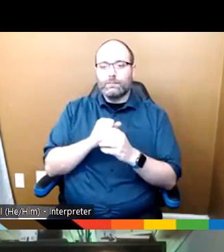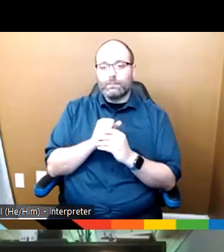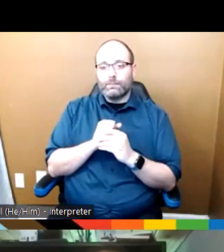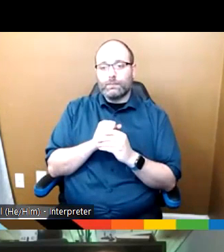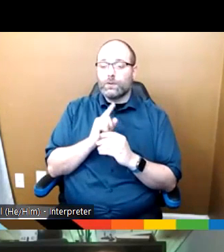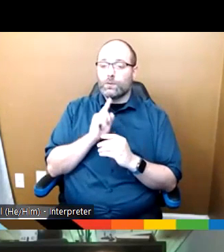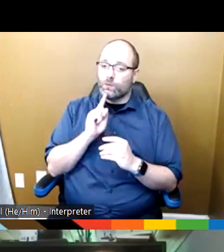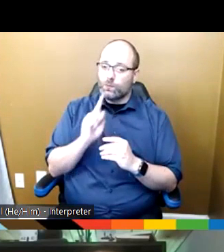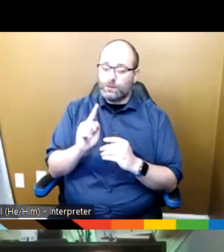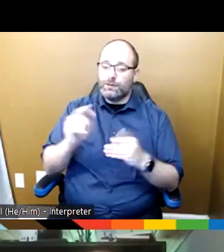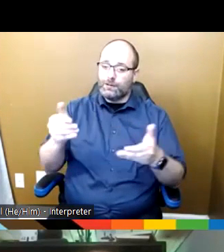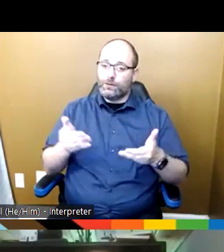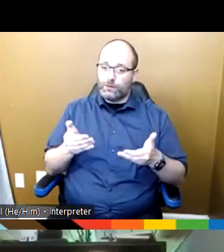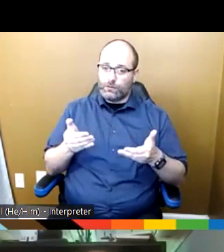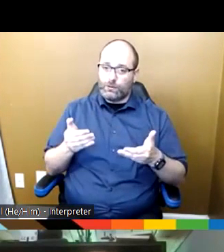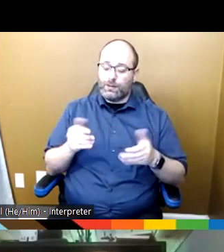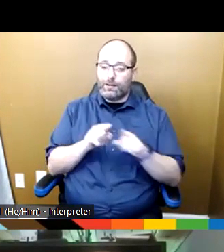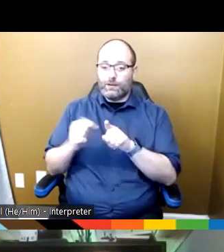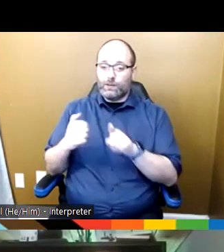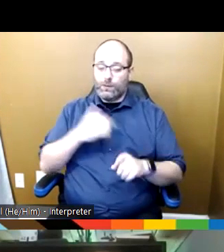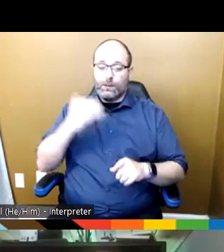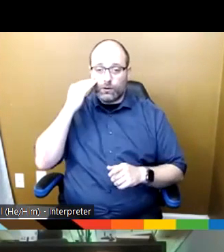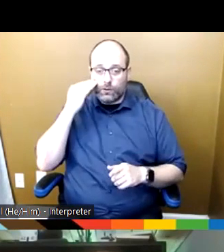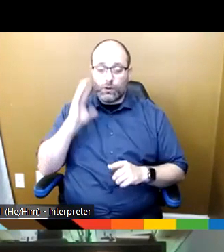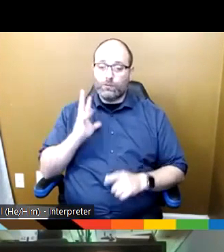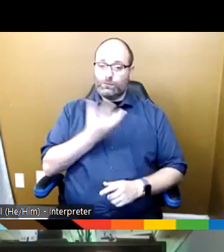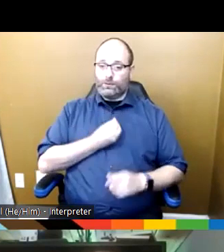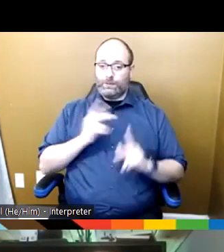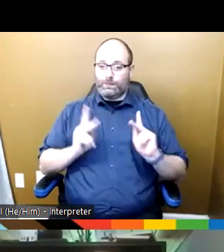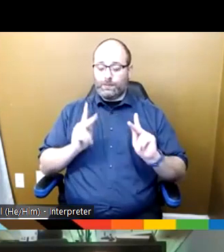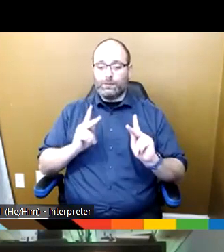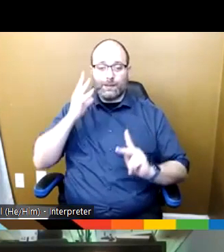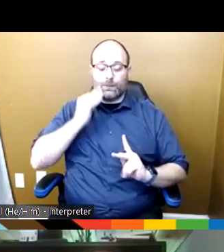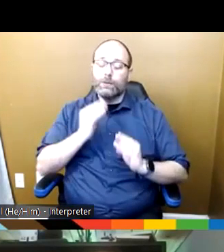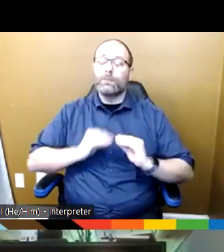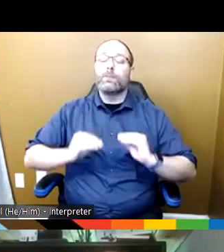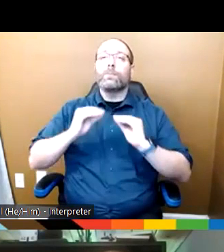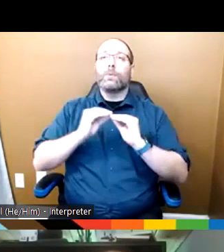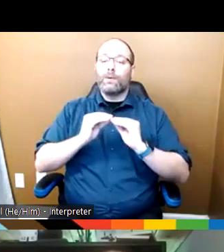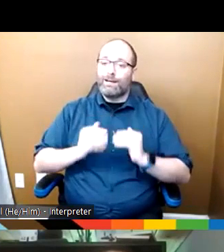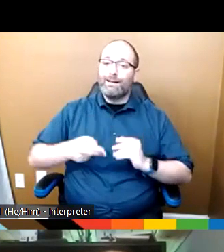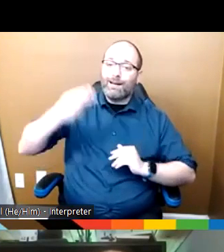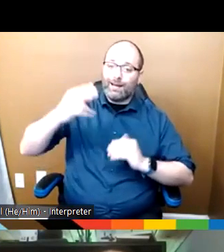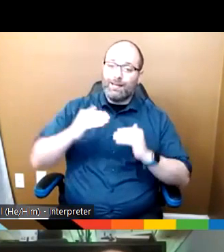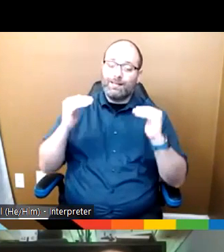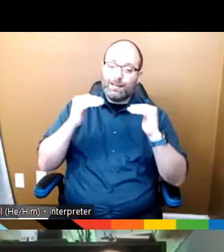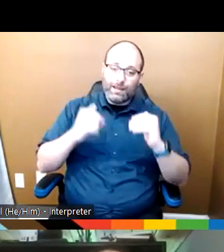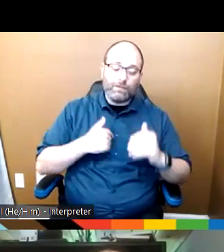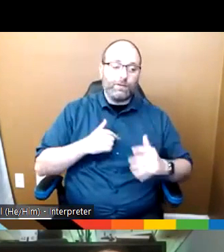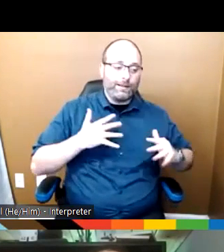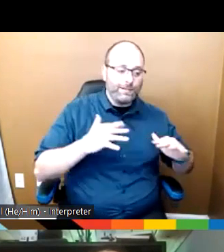to really introduce you. As we do know, transgender people experience higher levels of depression, anxiety,